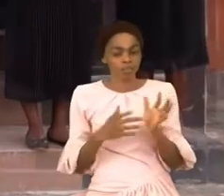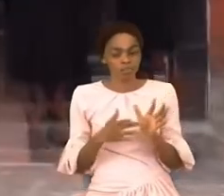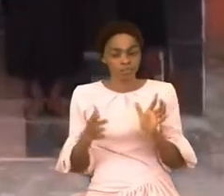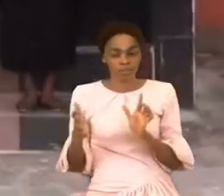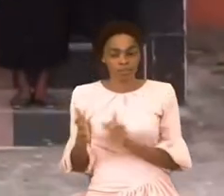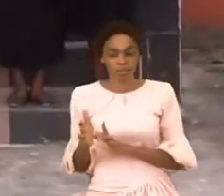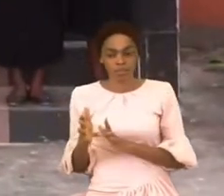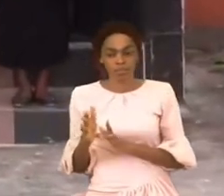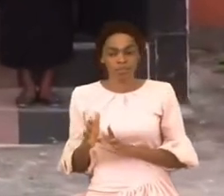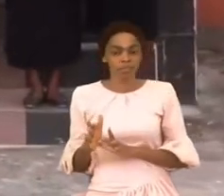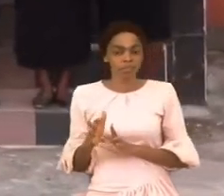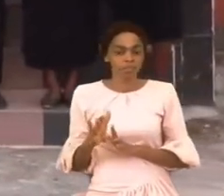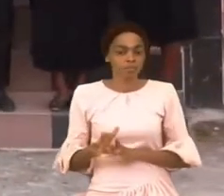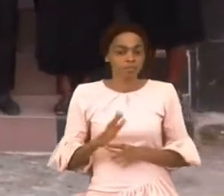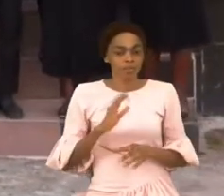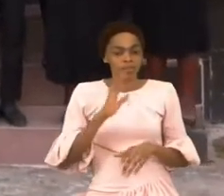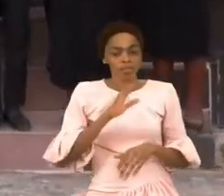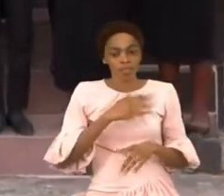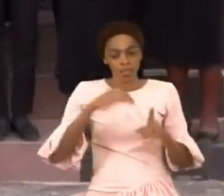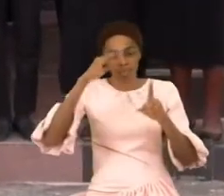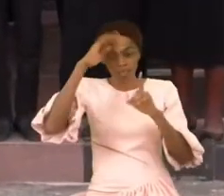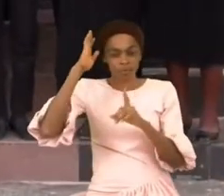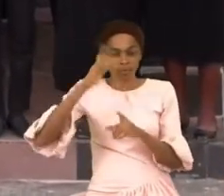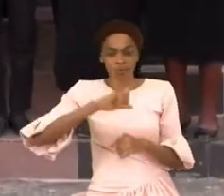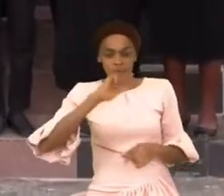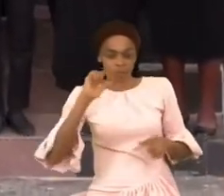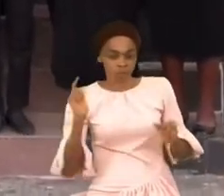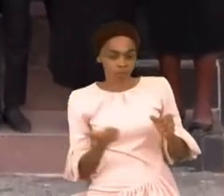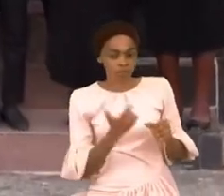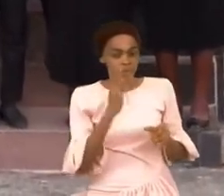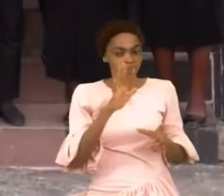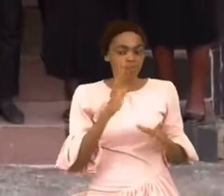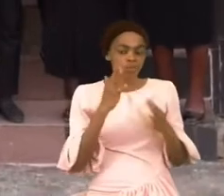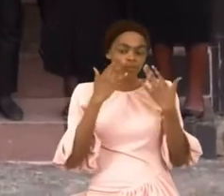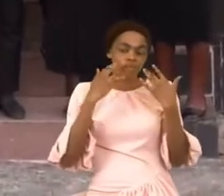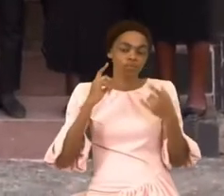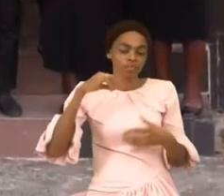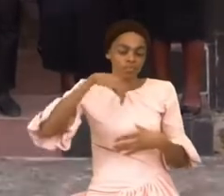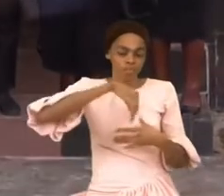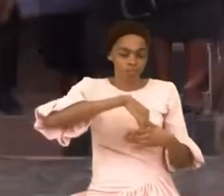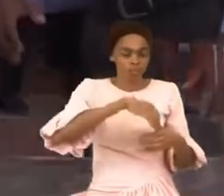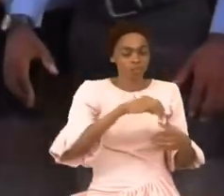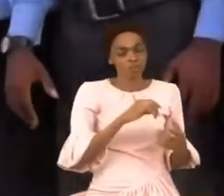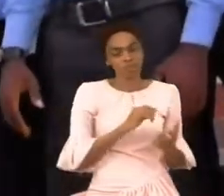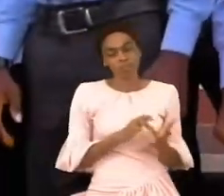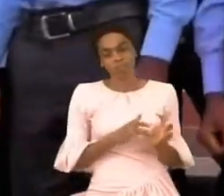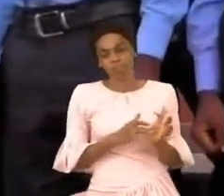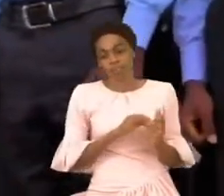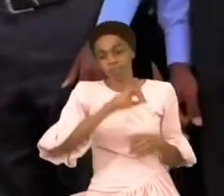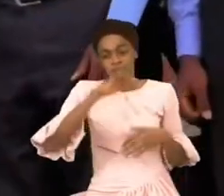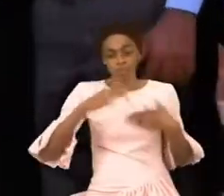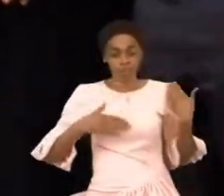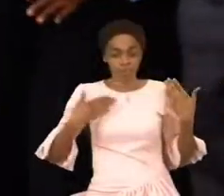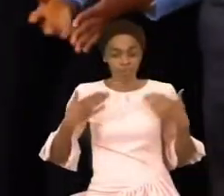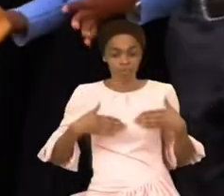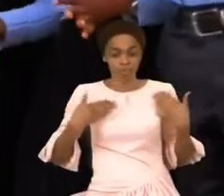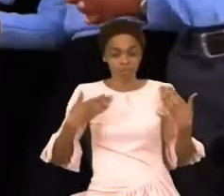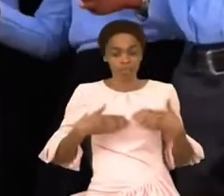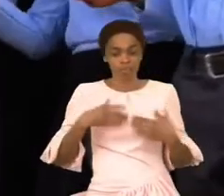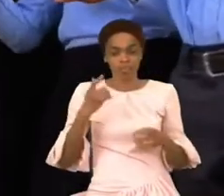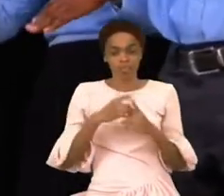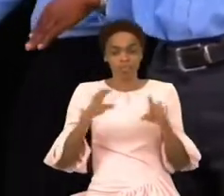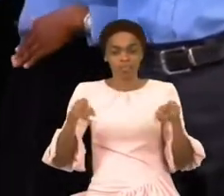Turn your sorrows into joy. Give them all to Jesus.